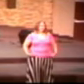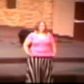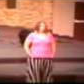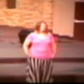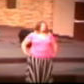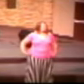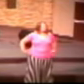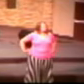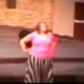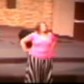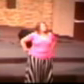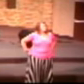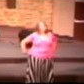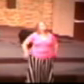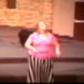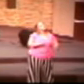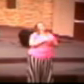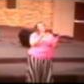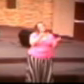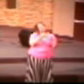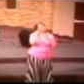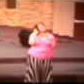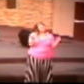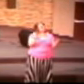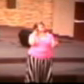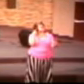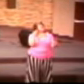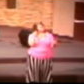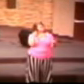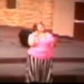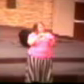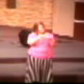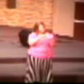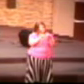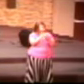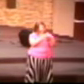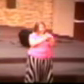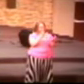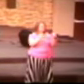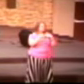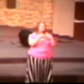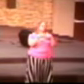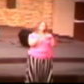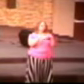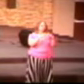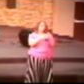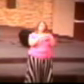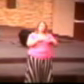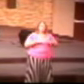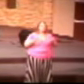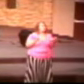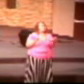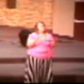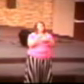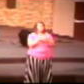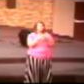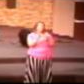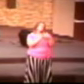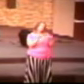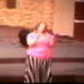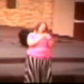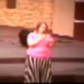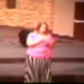But they eat because there's really no agenda attached to eating other than sharing life together, sharing stories,